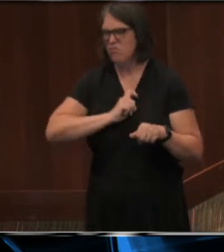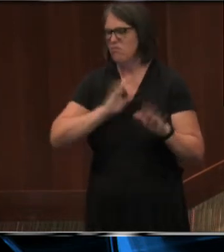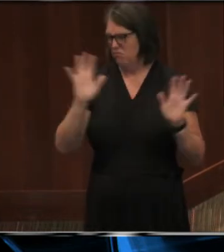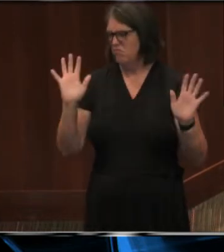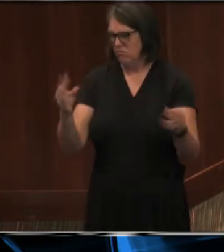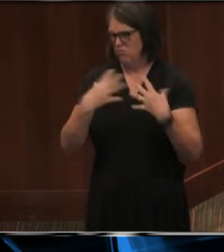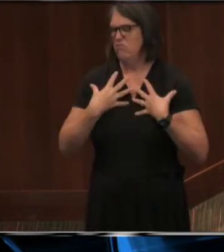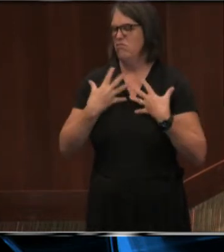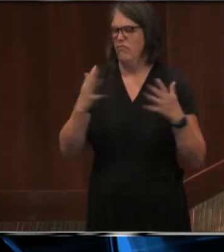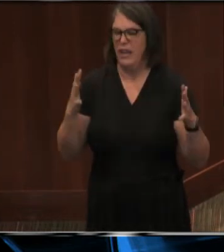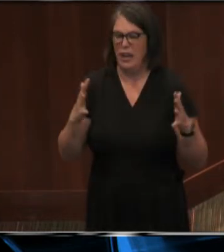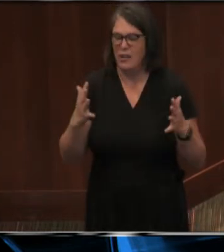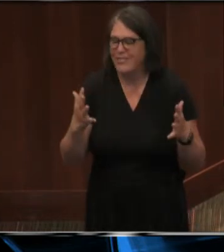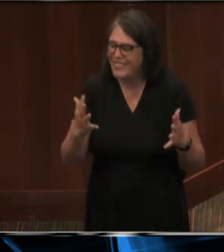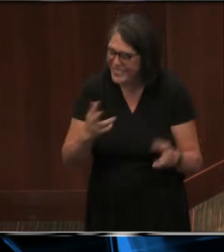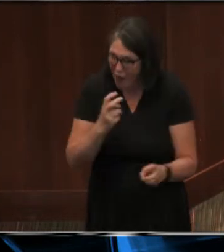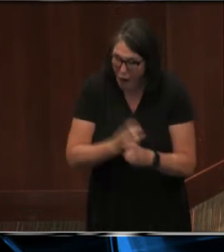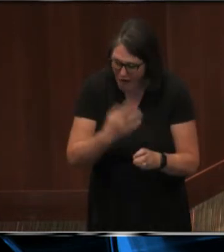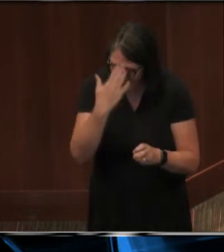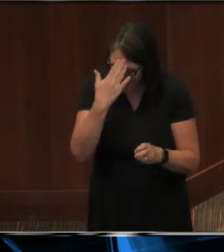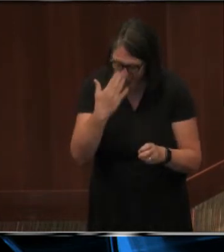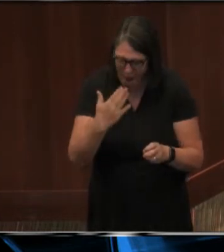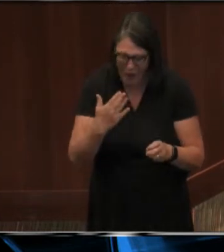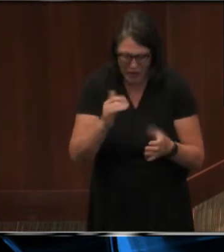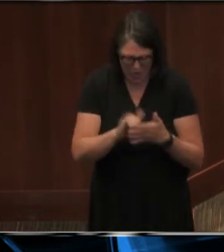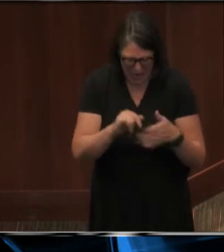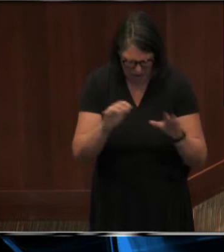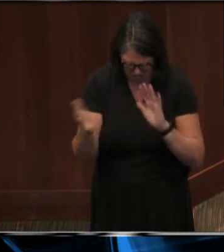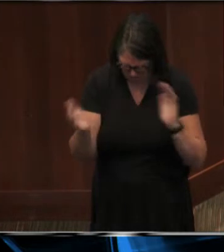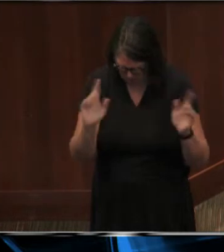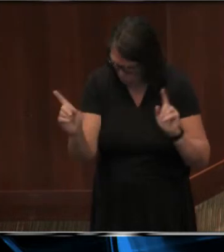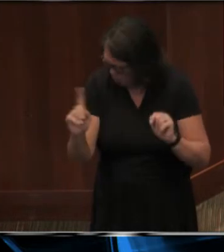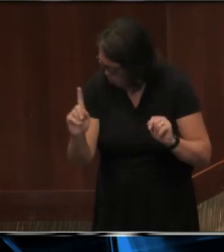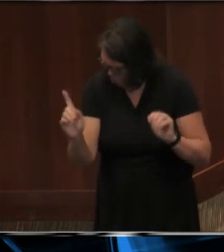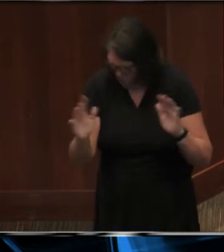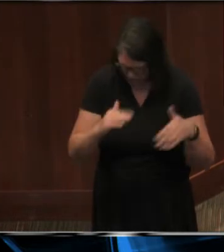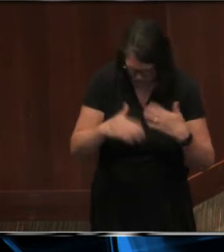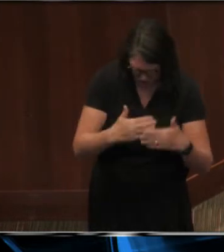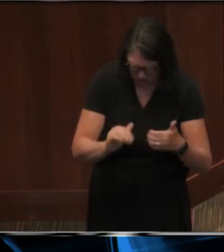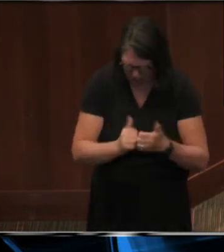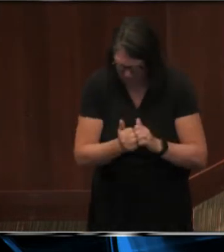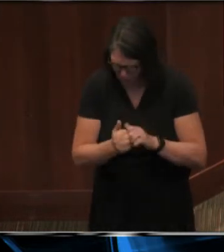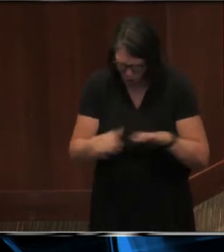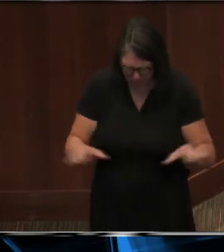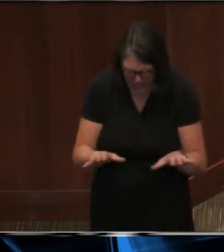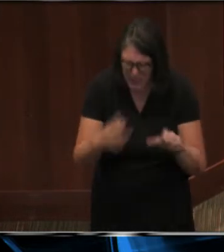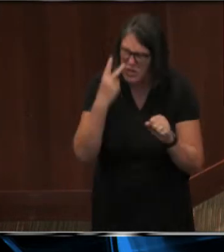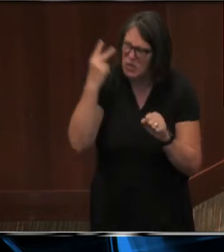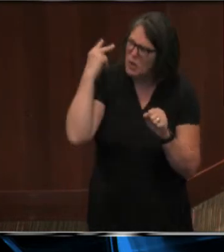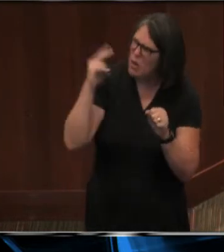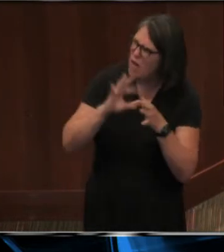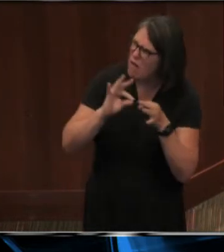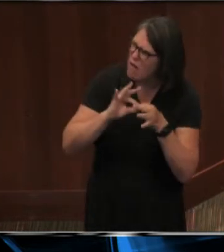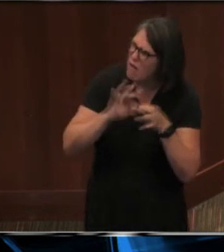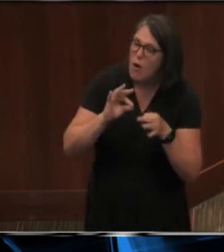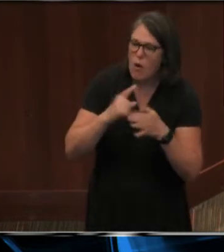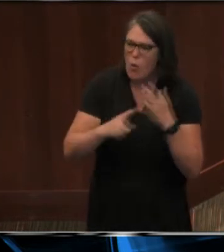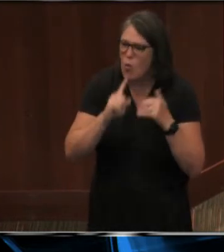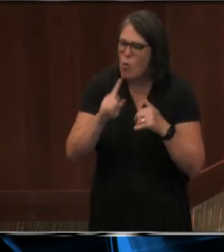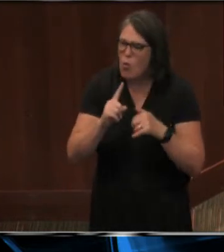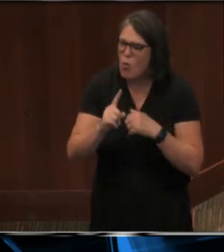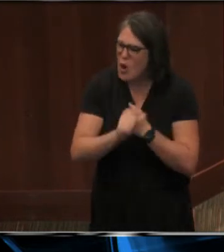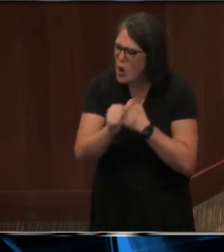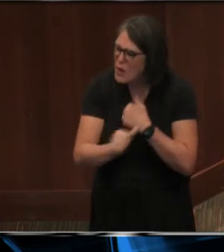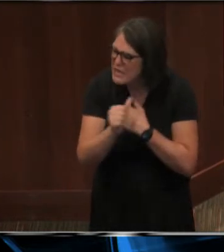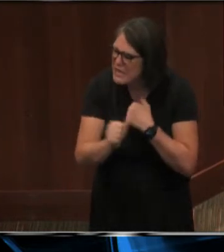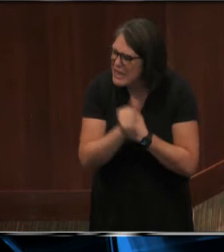it. And so then it's hard to kind of get that correlation about what are the activities that are risky for us. And